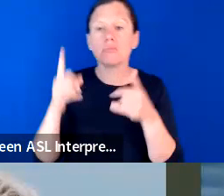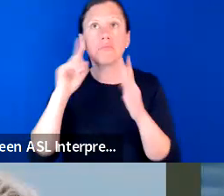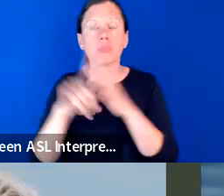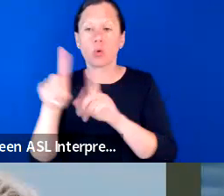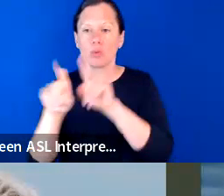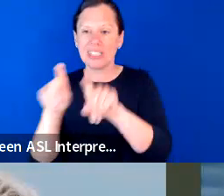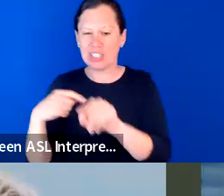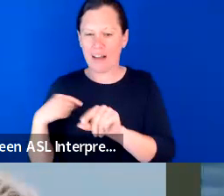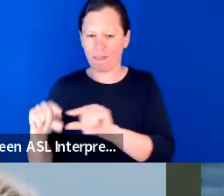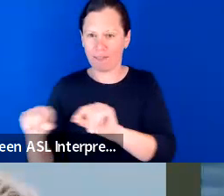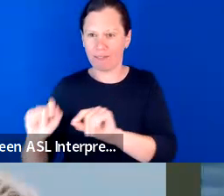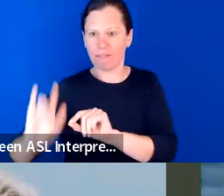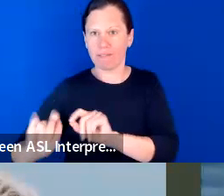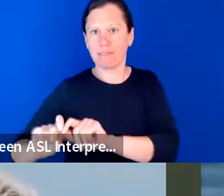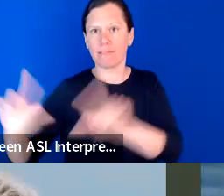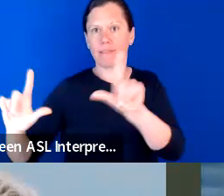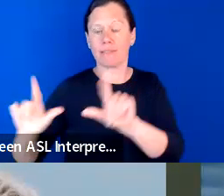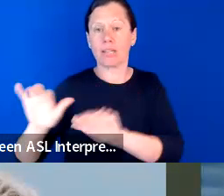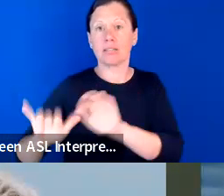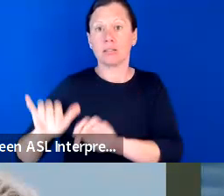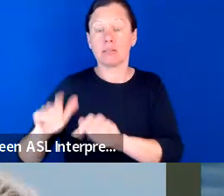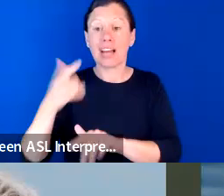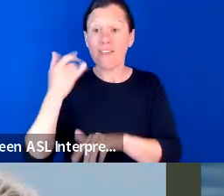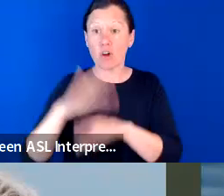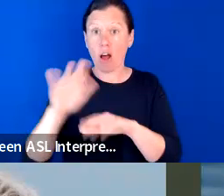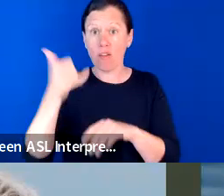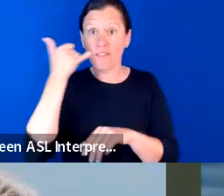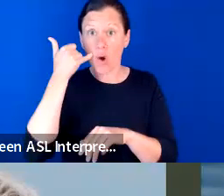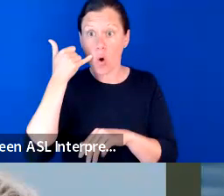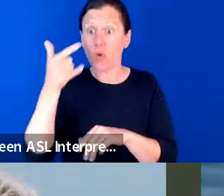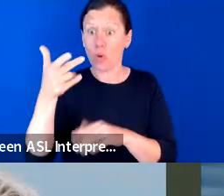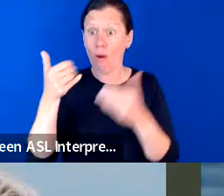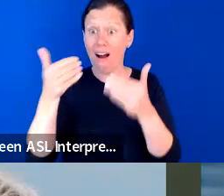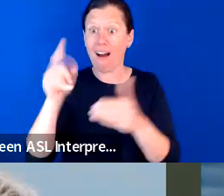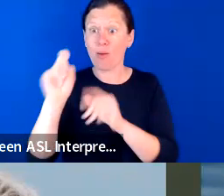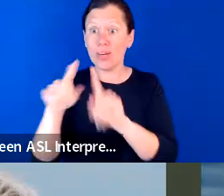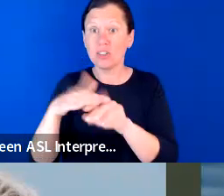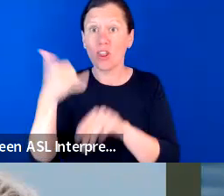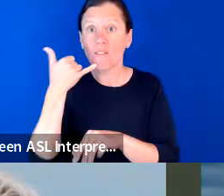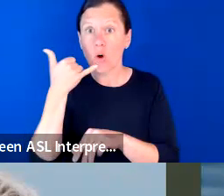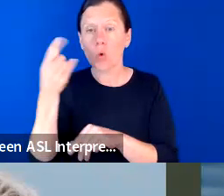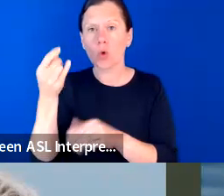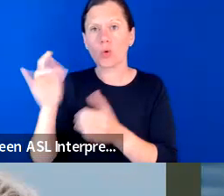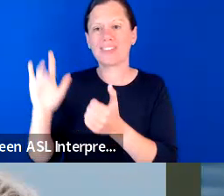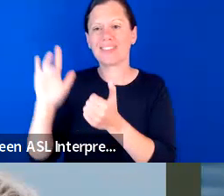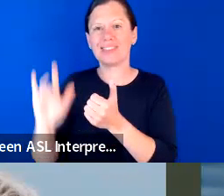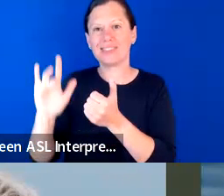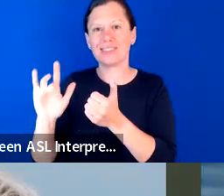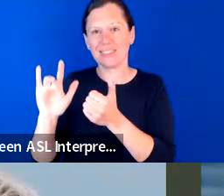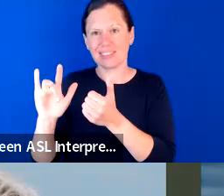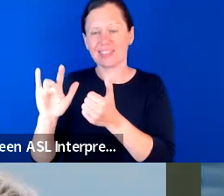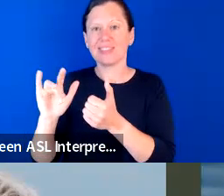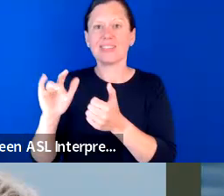by calling the phone number, but you want to ask a question, you can find the link to join by computer or the app on our website